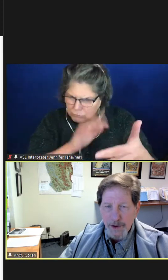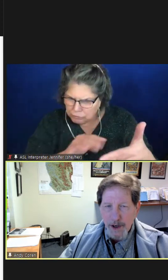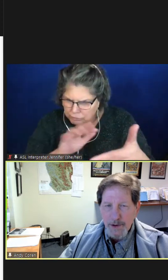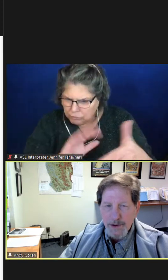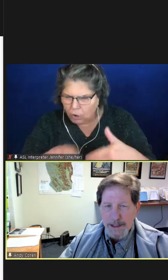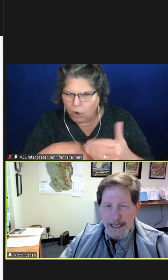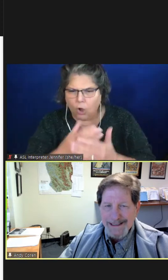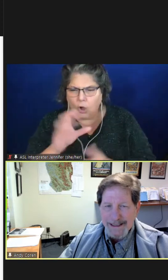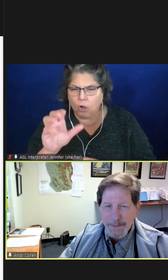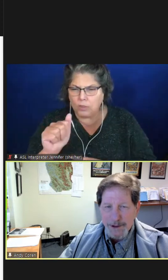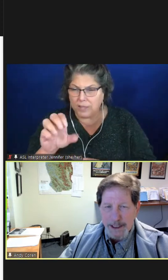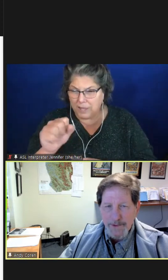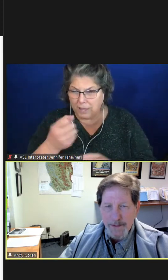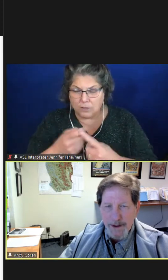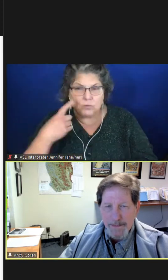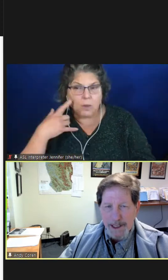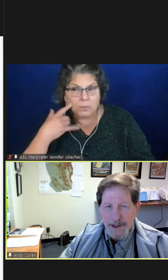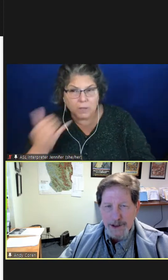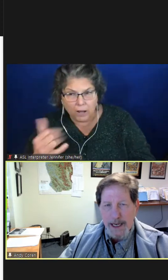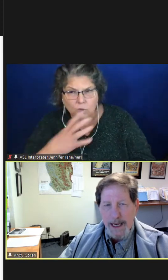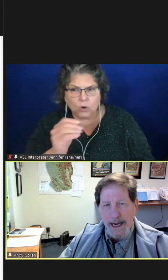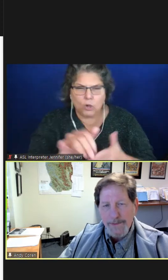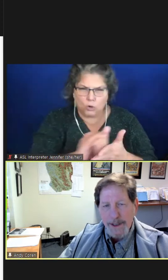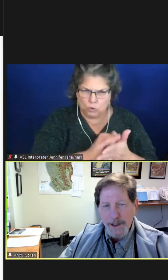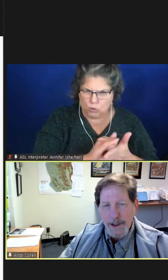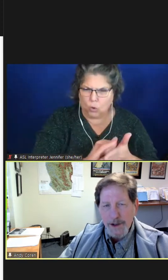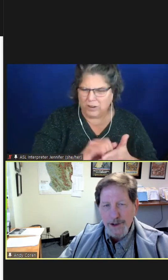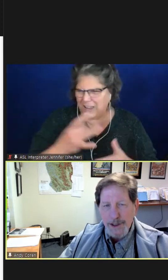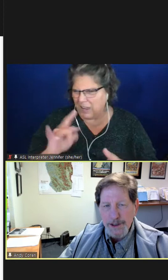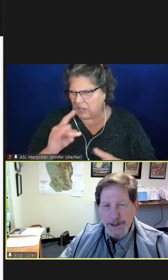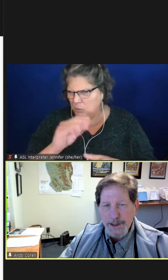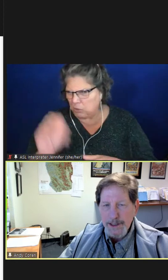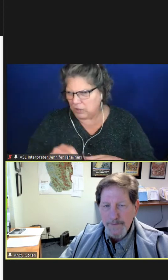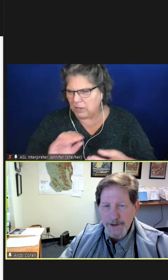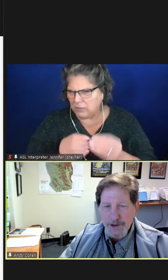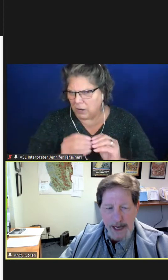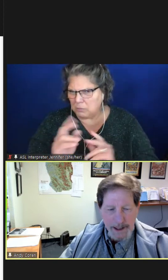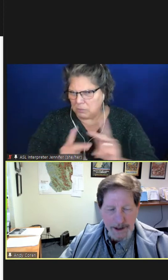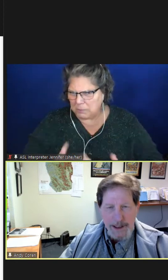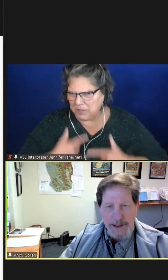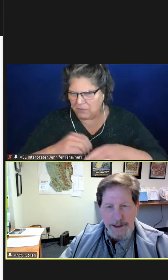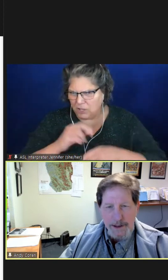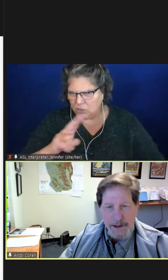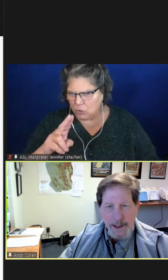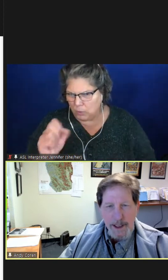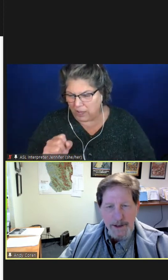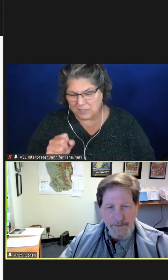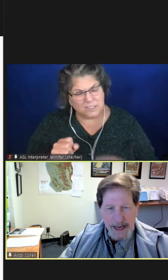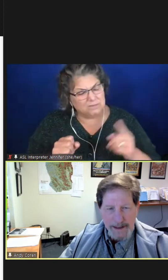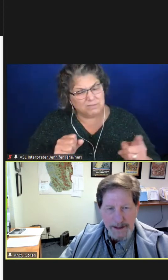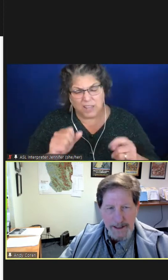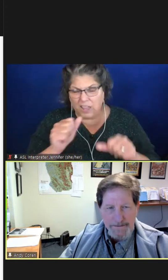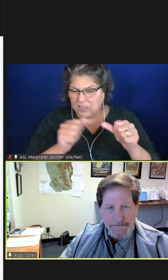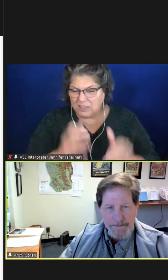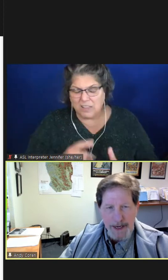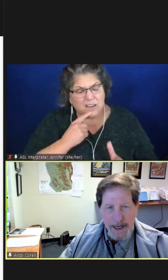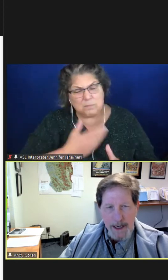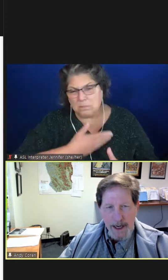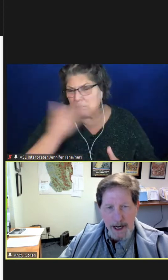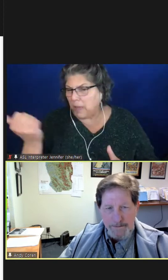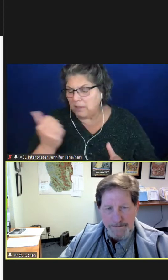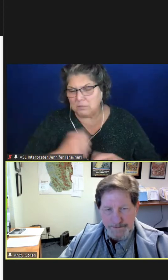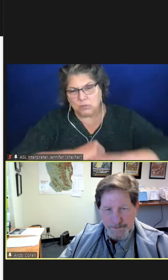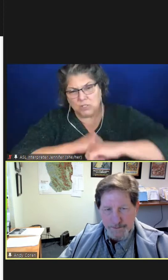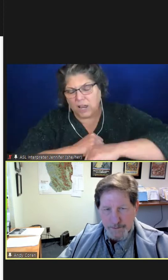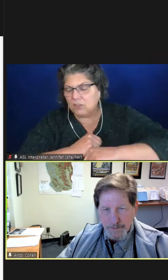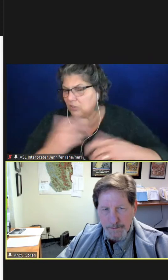and New York, which was 18% of our population. And their conclusion is the safest strategy is still to vaccinate.